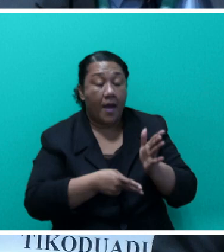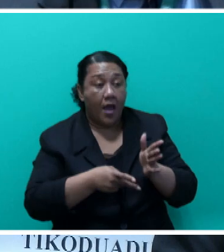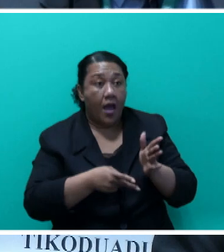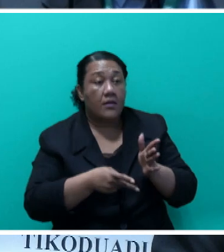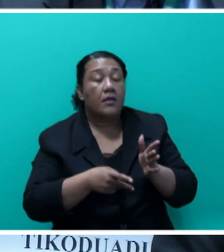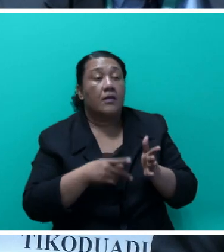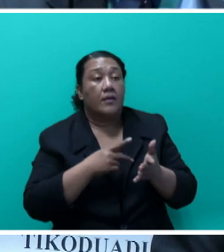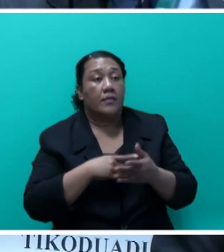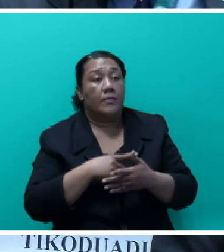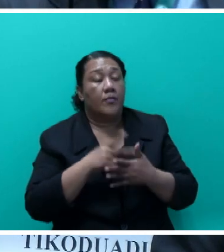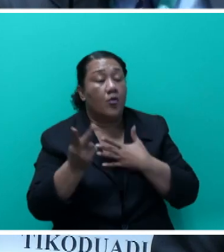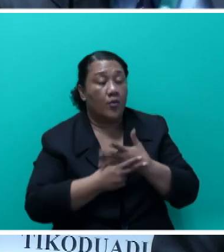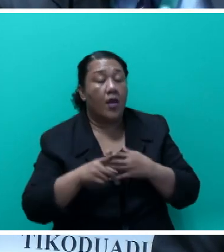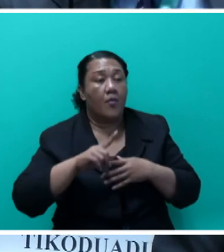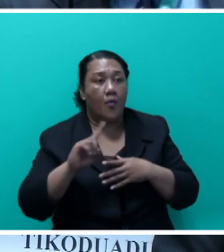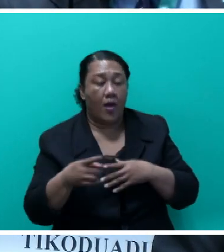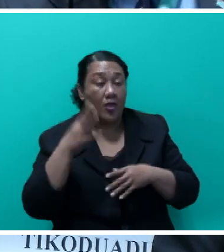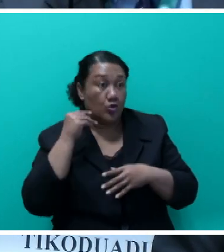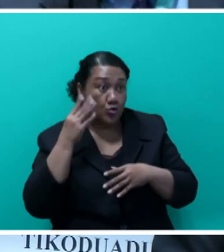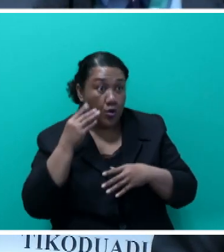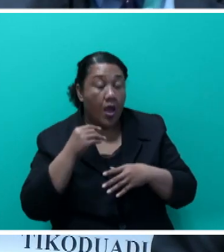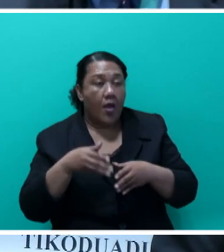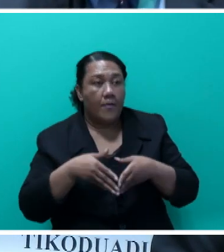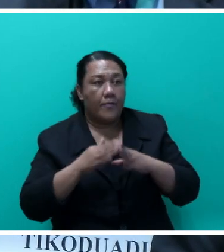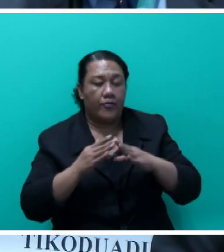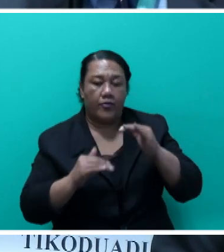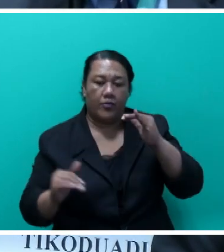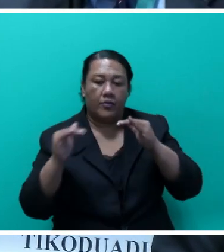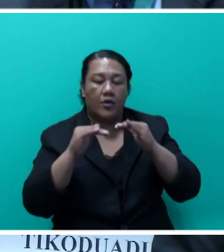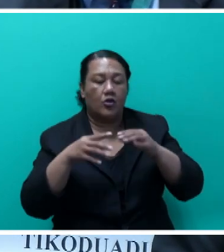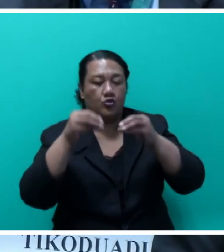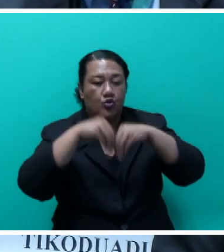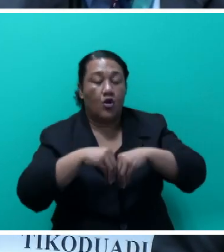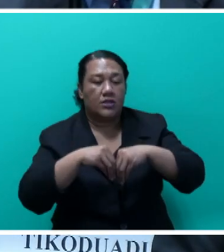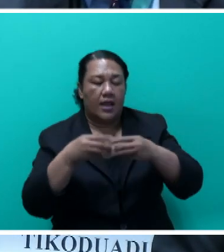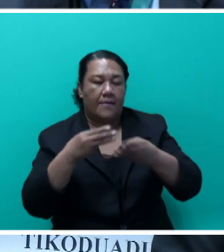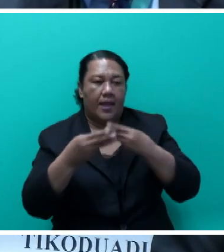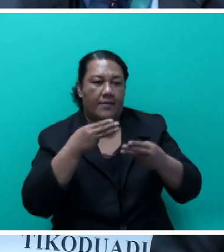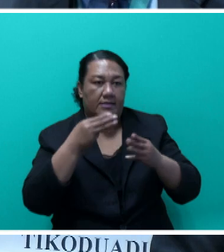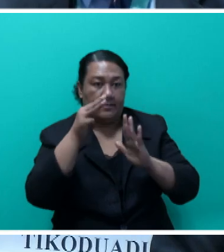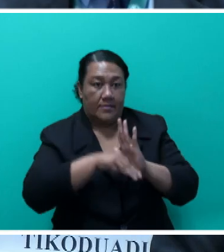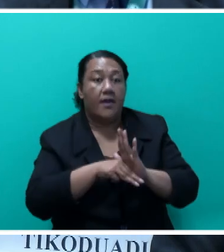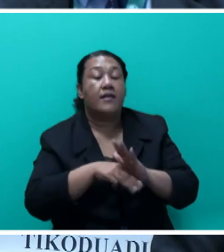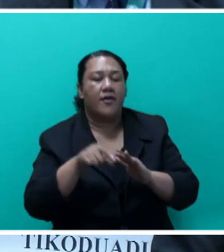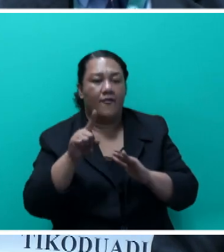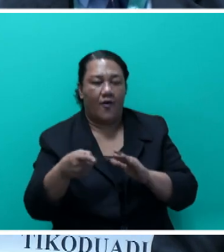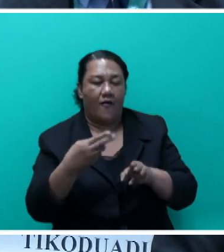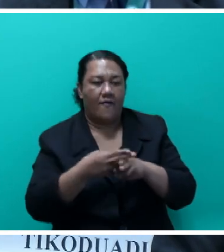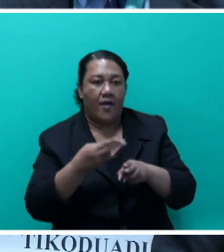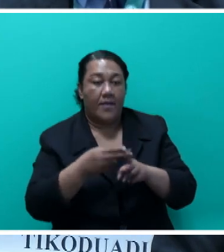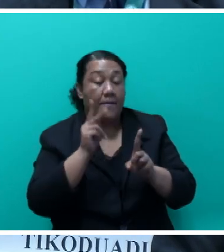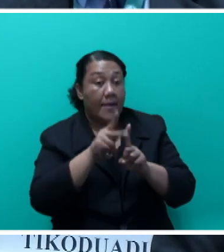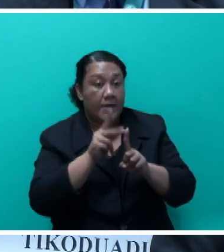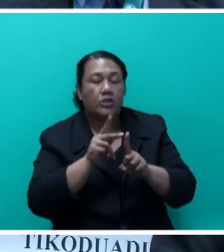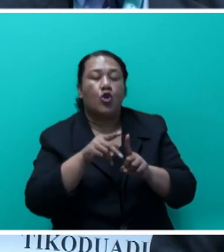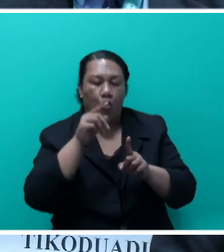Sugar Research Institute to enhance water resource management, ensuring that our farming practices remain